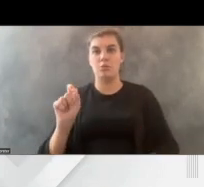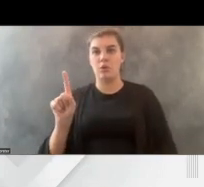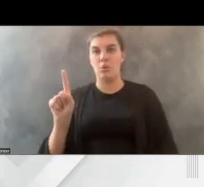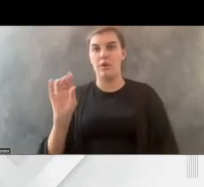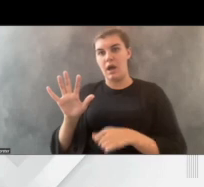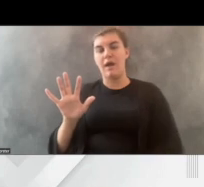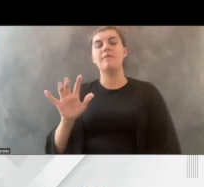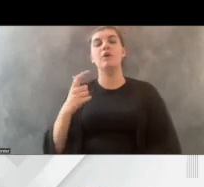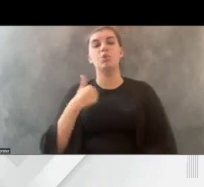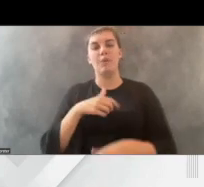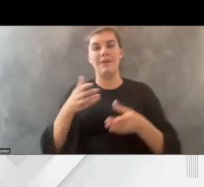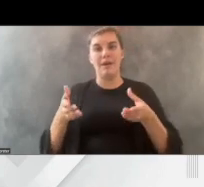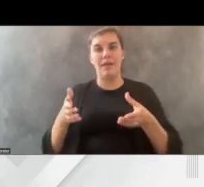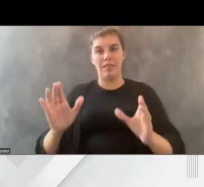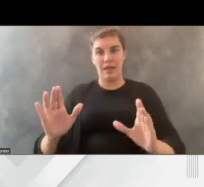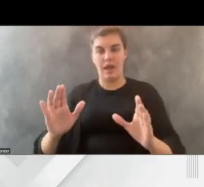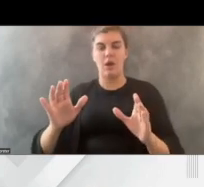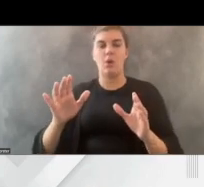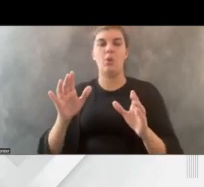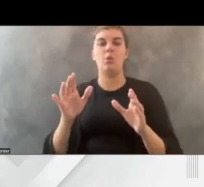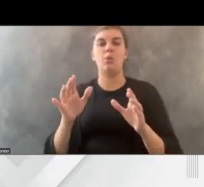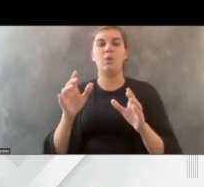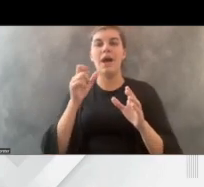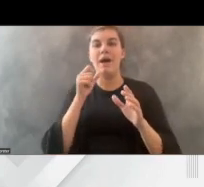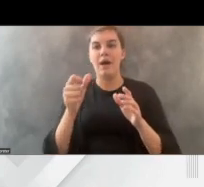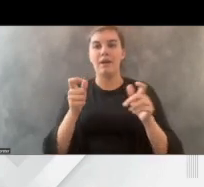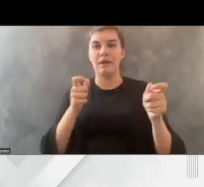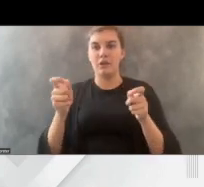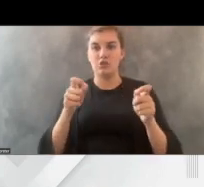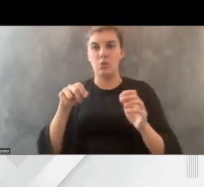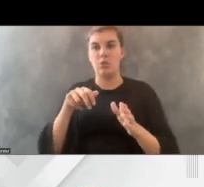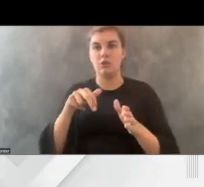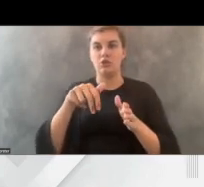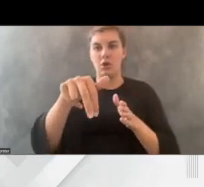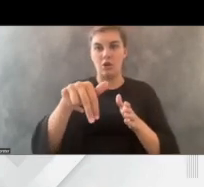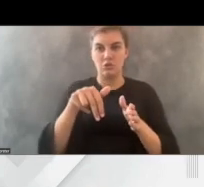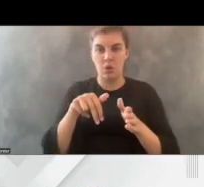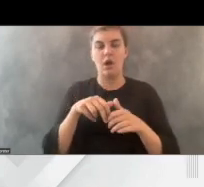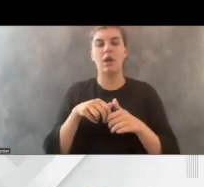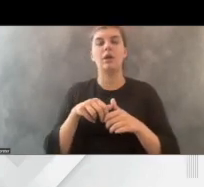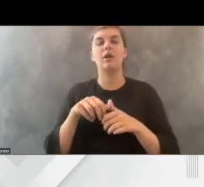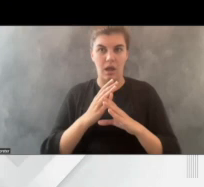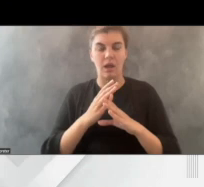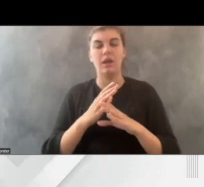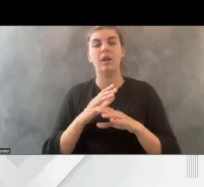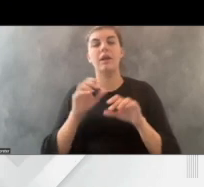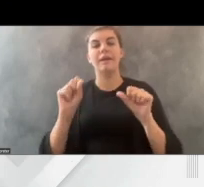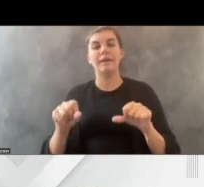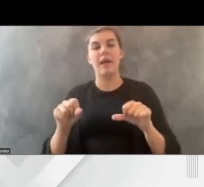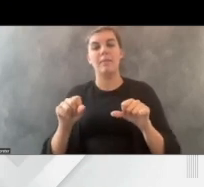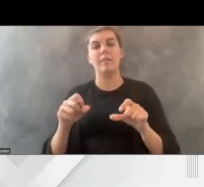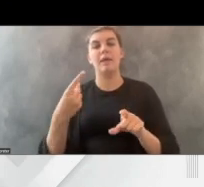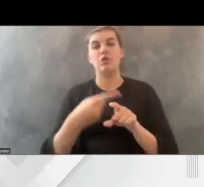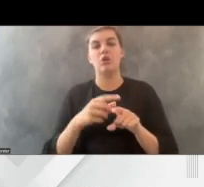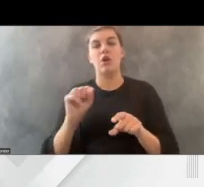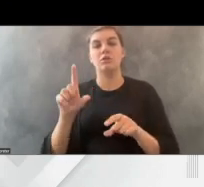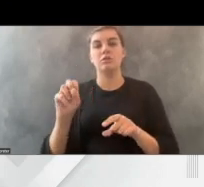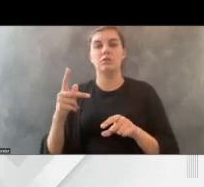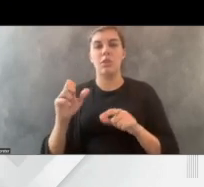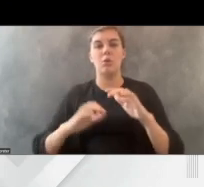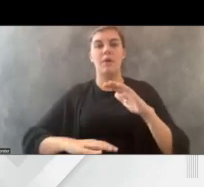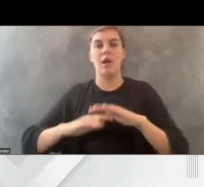Curb ramps or blended transitions that are on alternate pedestrian access route, they need to be provided if the